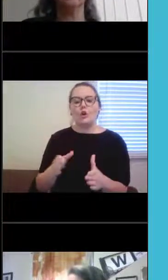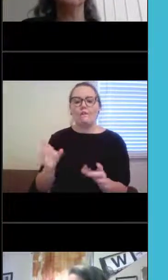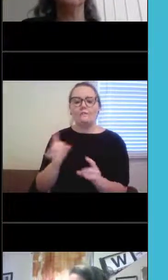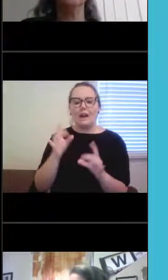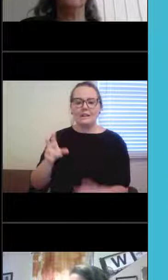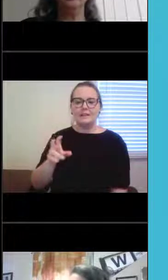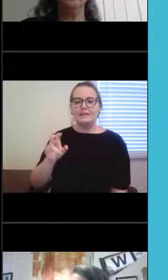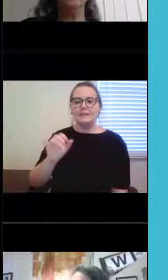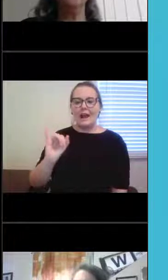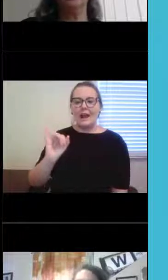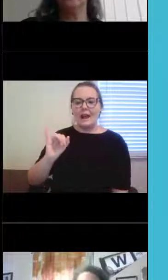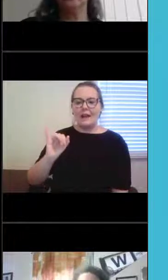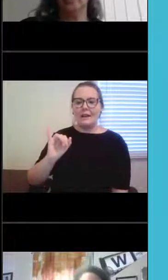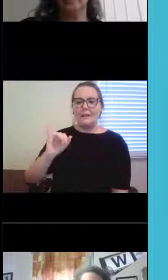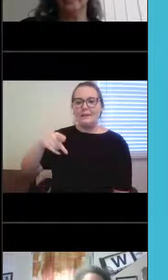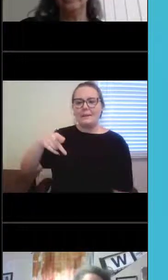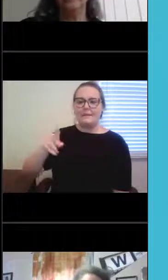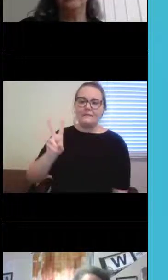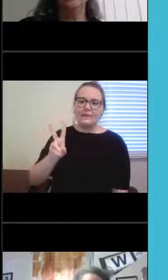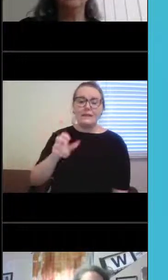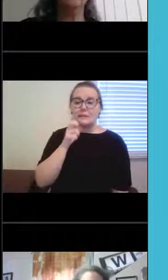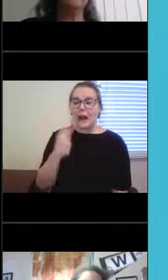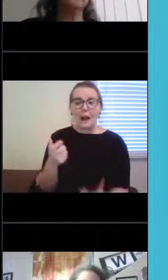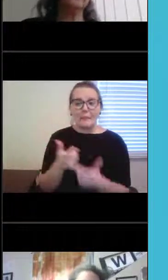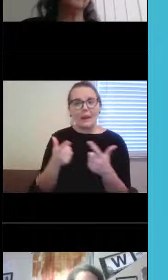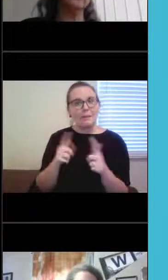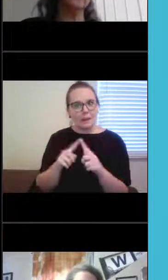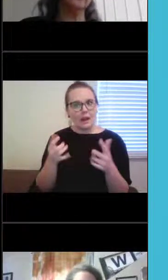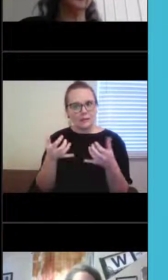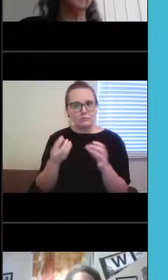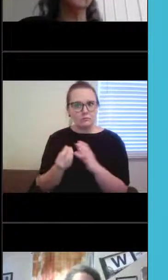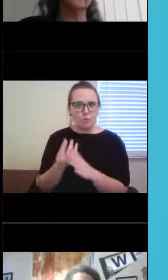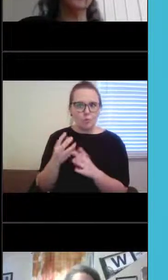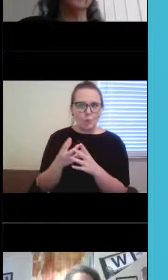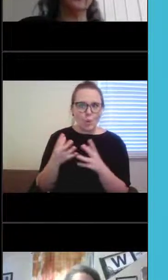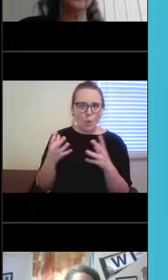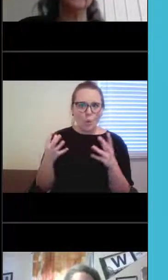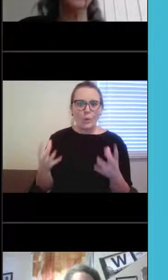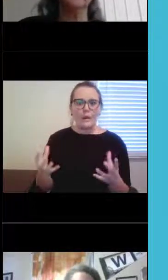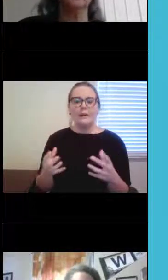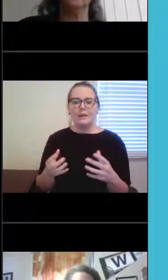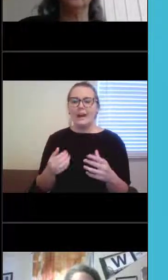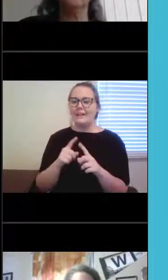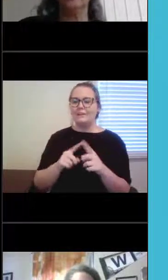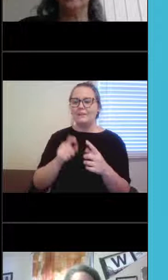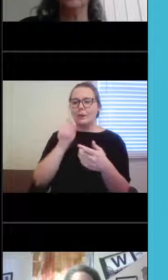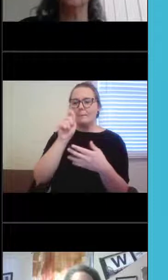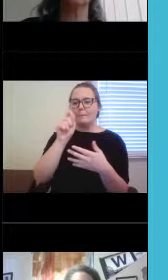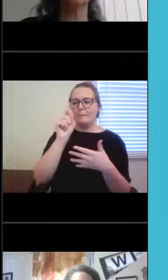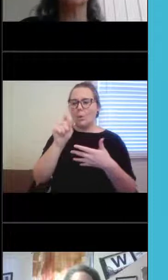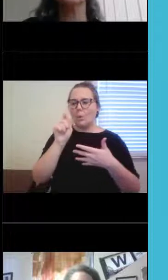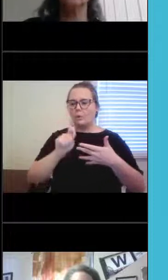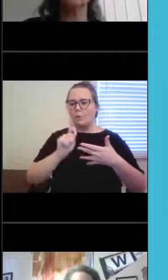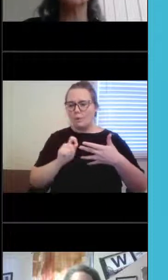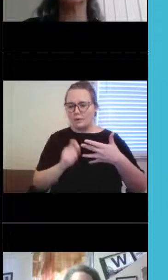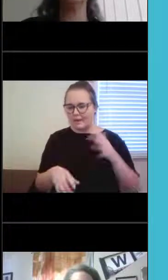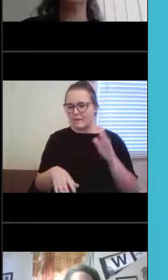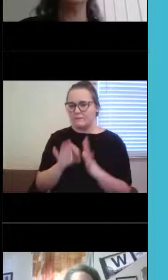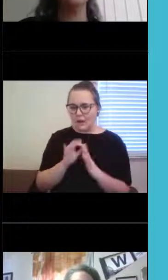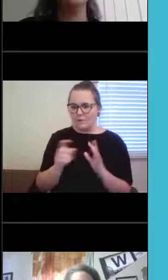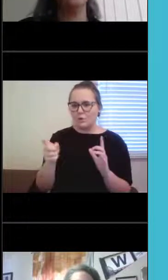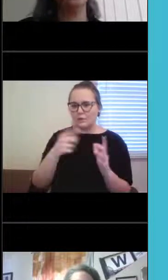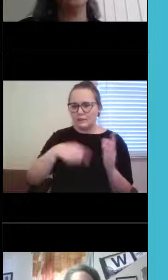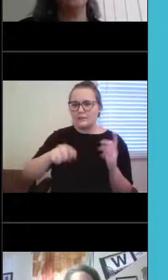literature. It's not that big, but it's growing. And I've just got some bullet points of some of the major findings that we found across these